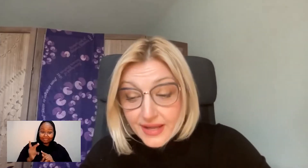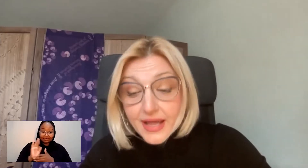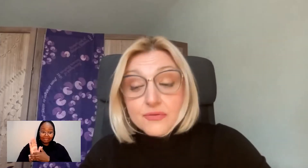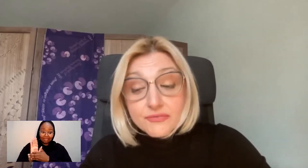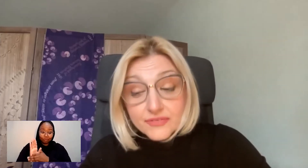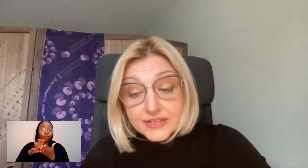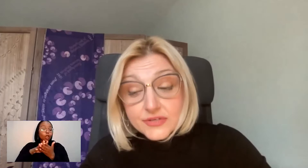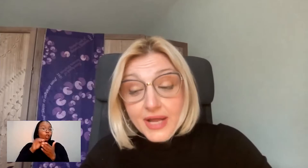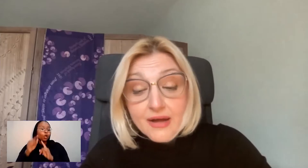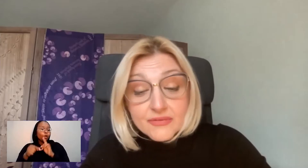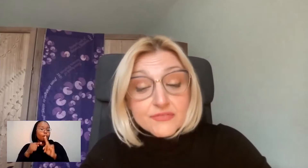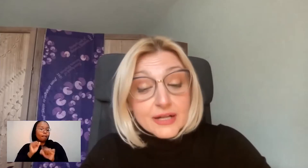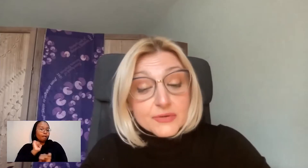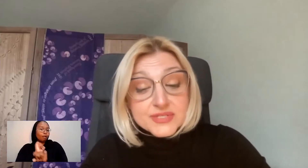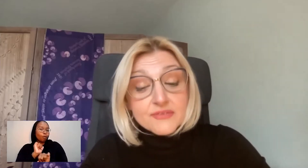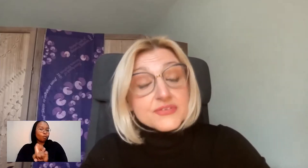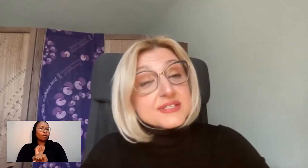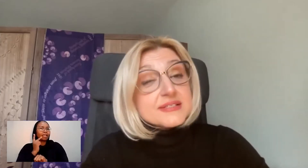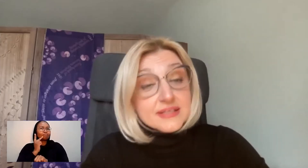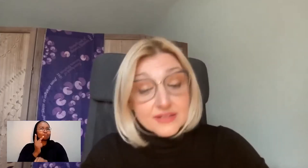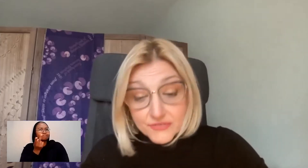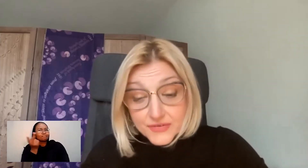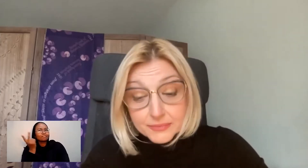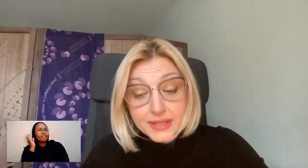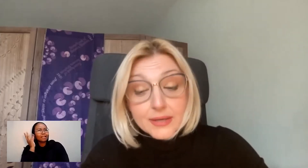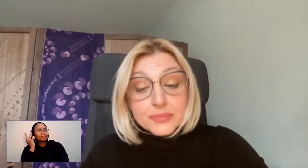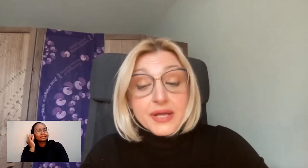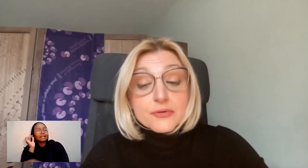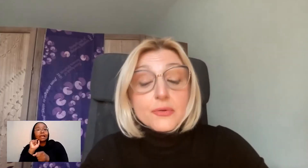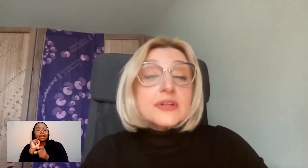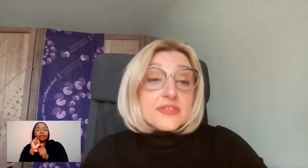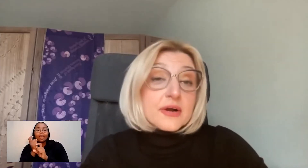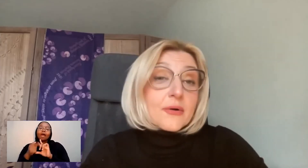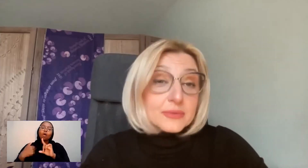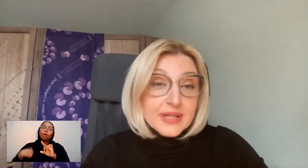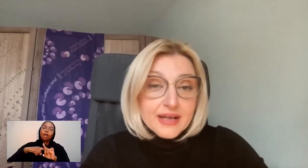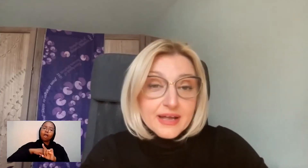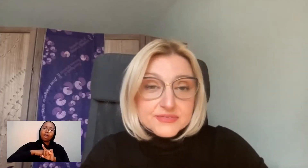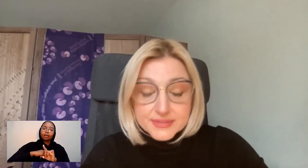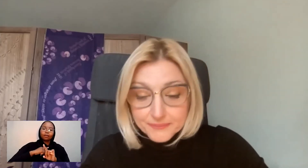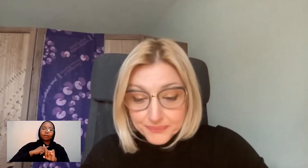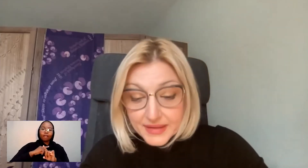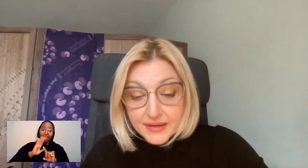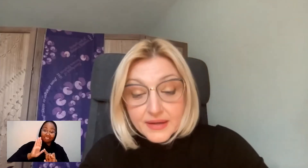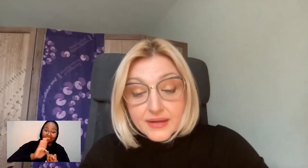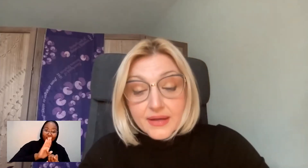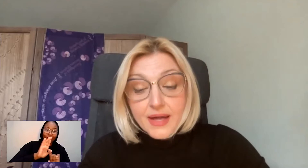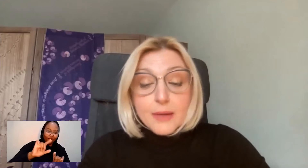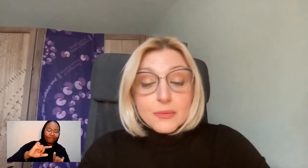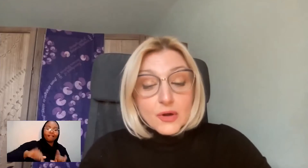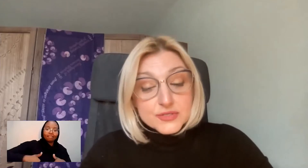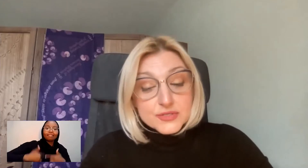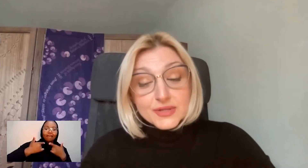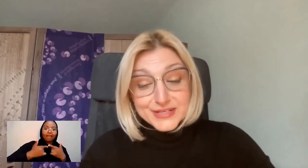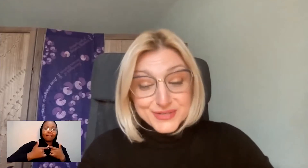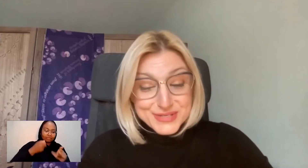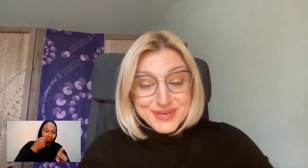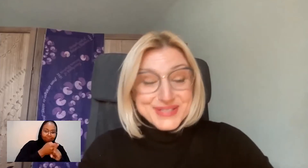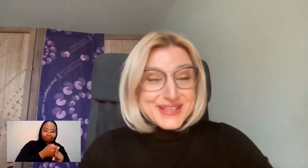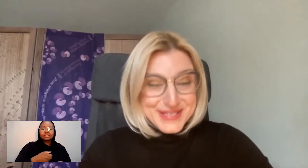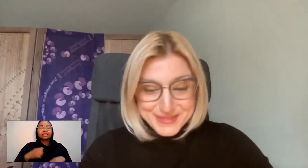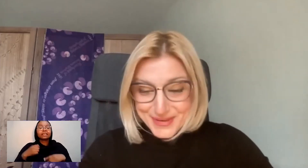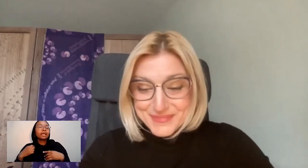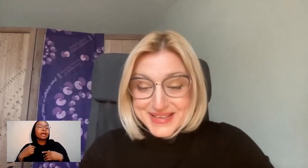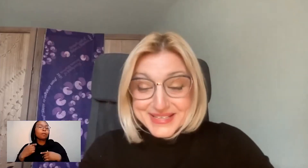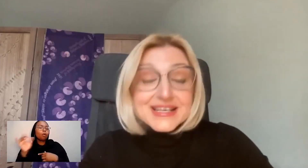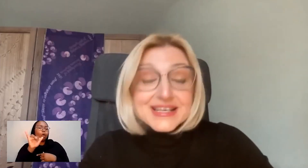work, and reflect on how the values emphasized in the film play a role in their own lives. I would also like to